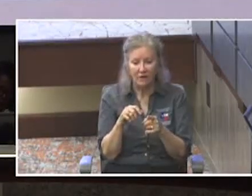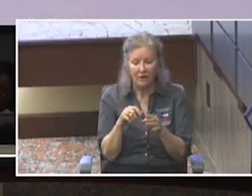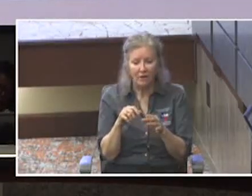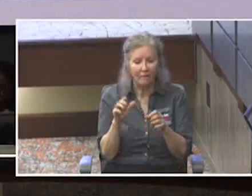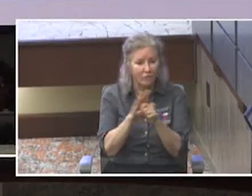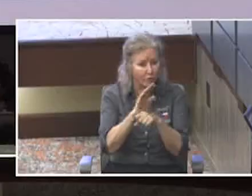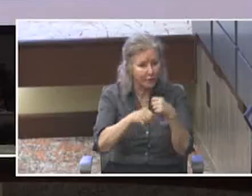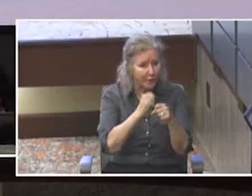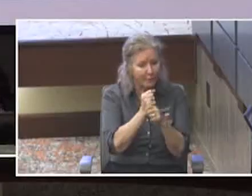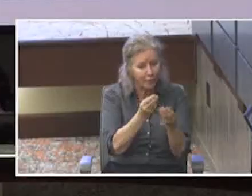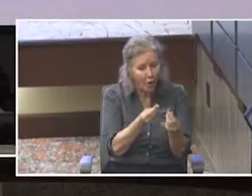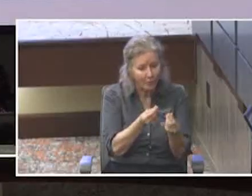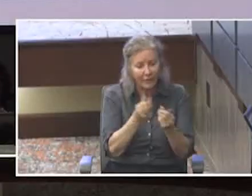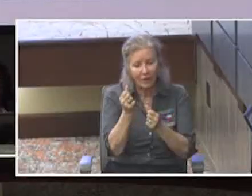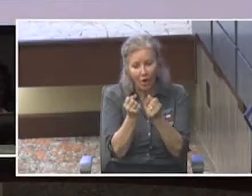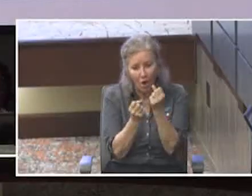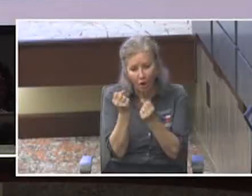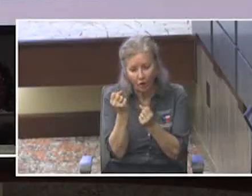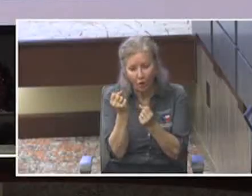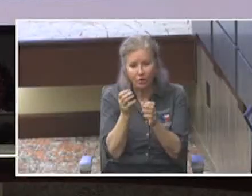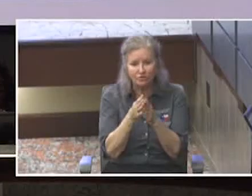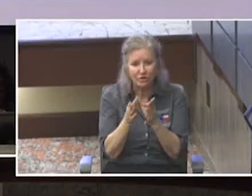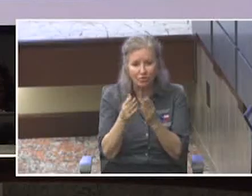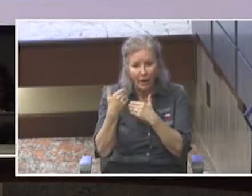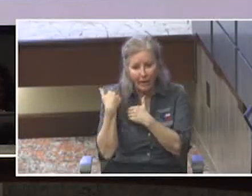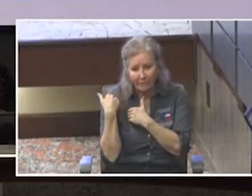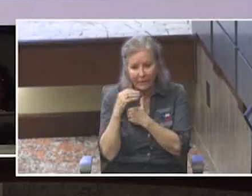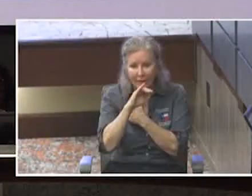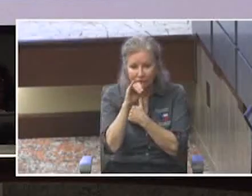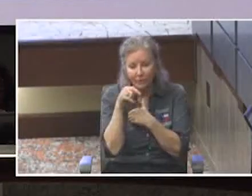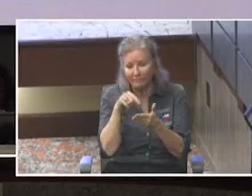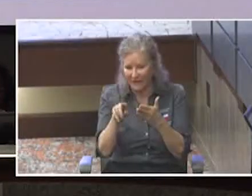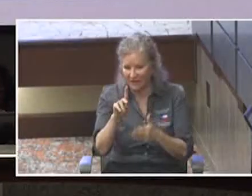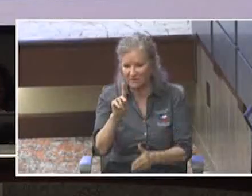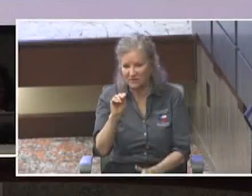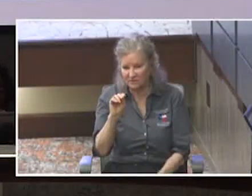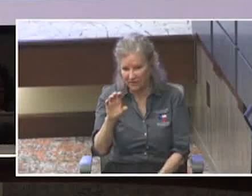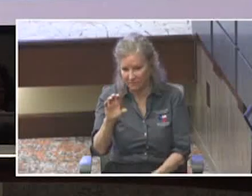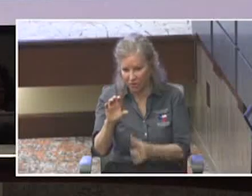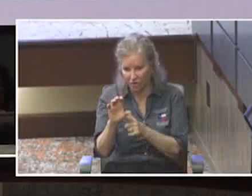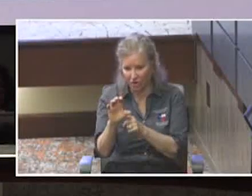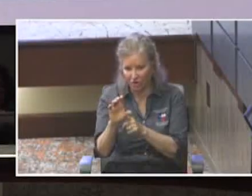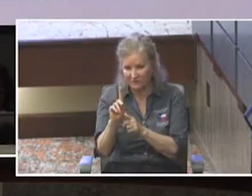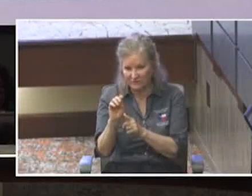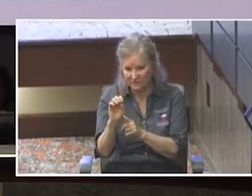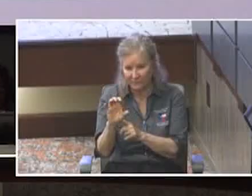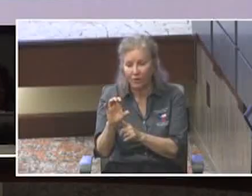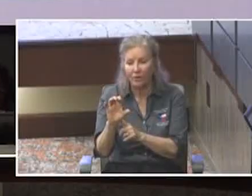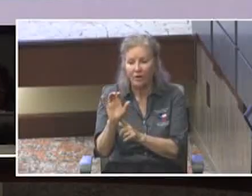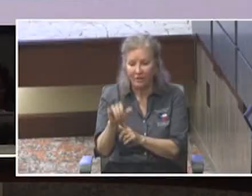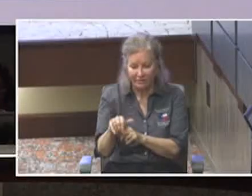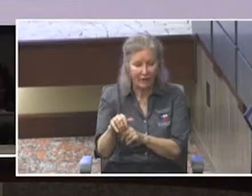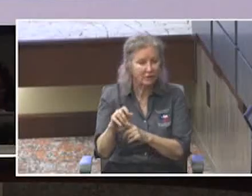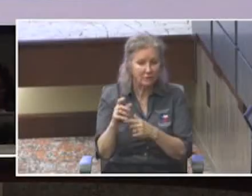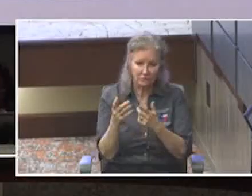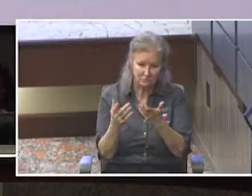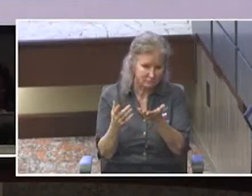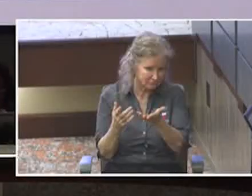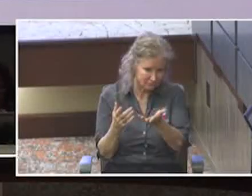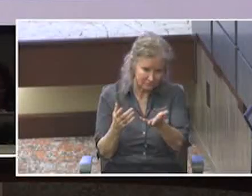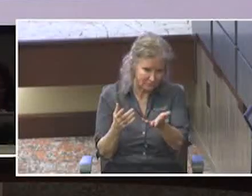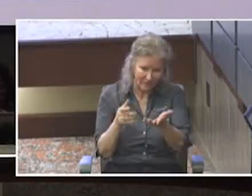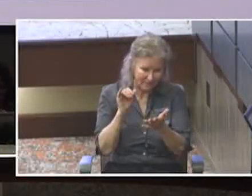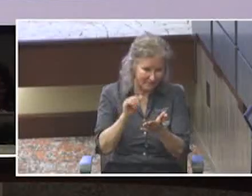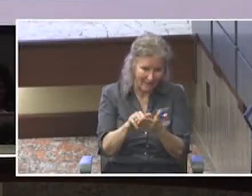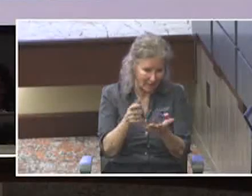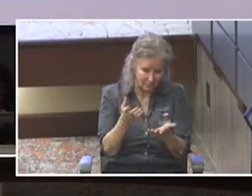auto, general liability insurance that's paid in December. That's going to be a consistent statement throughout this fund and